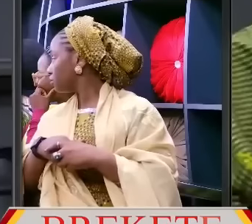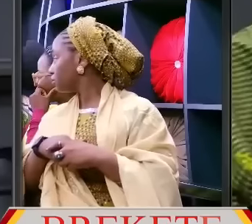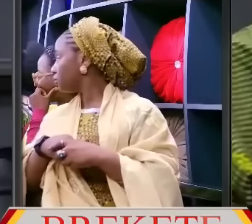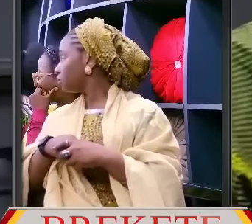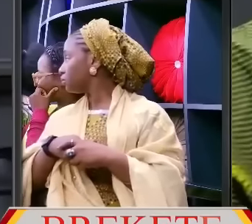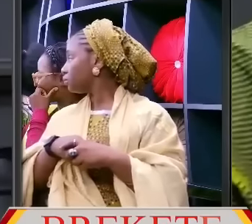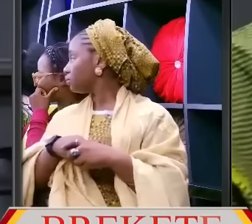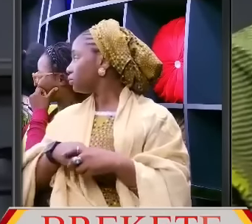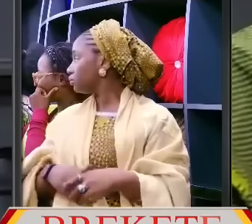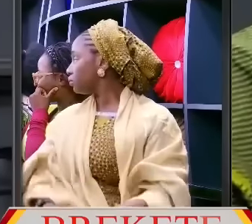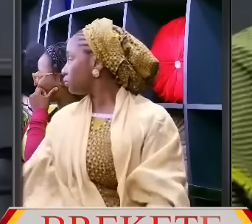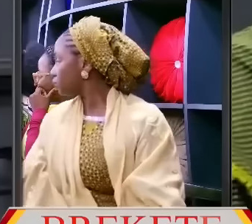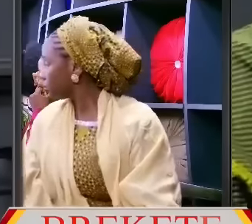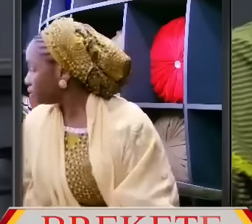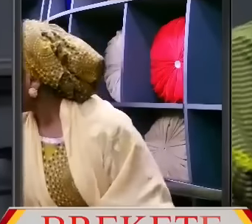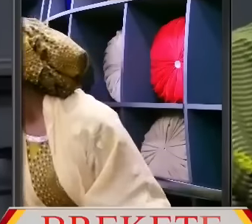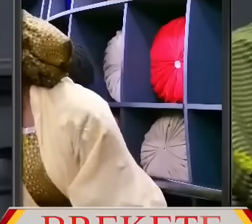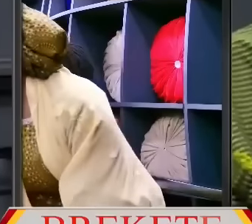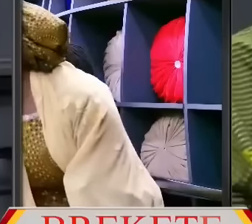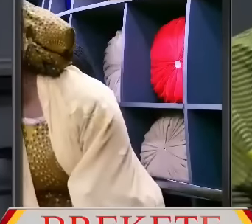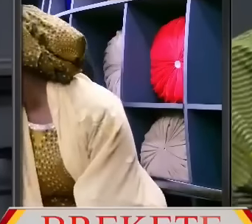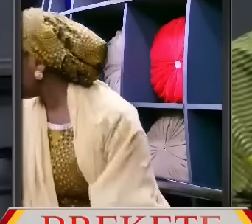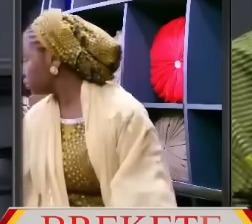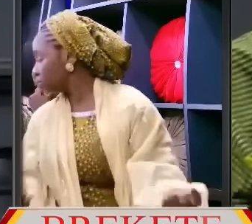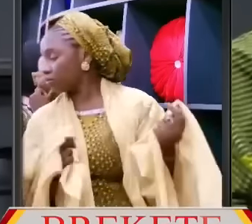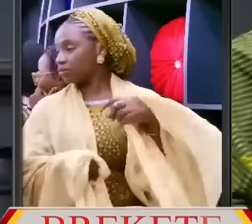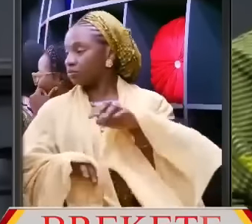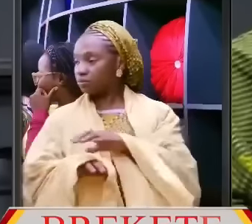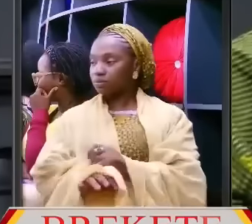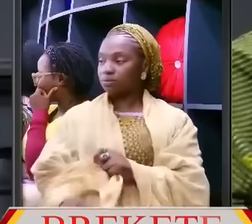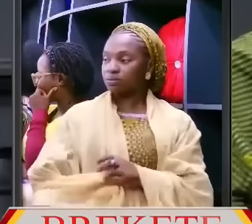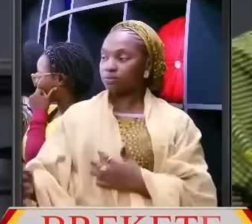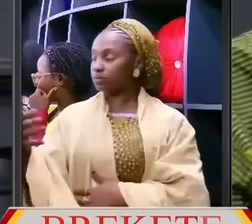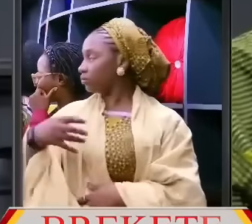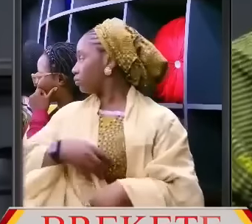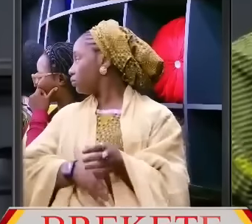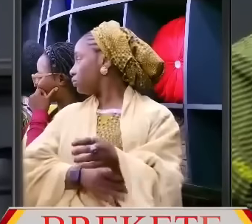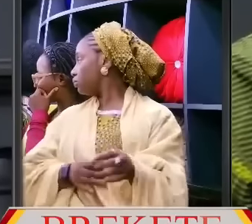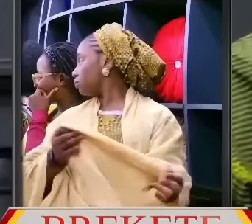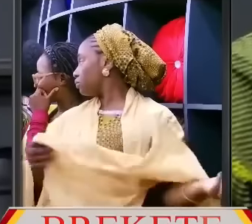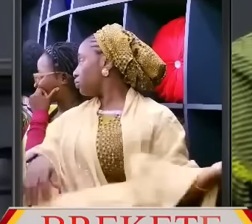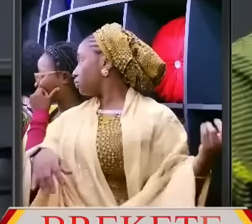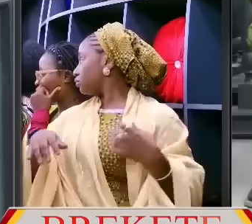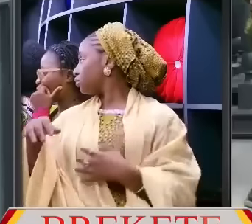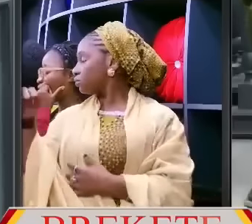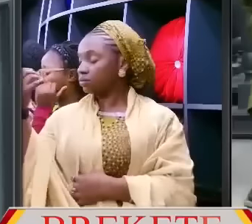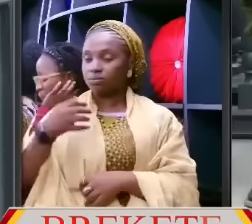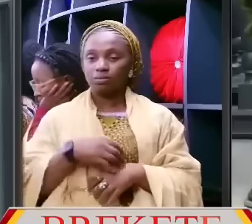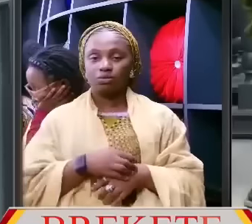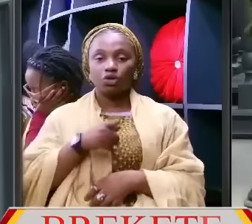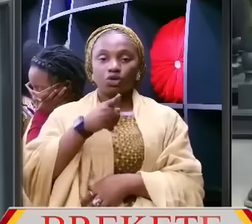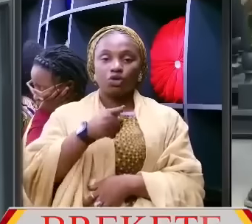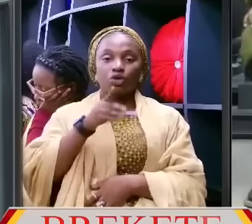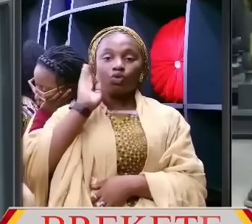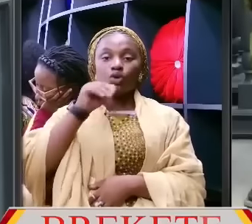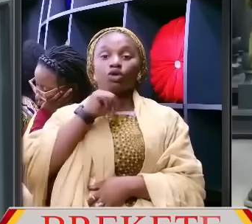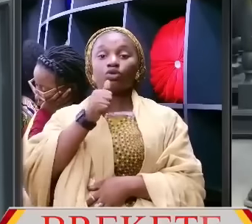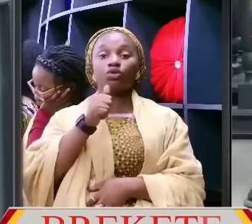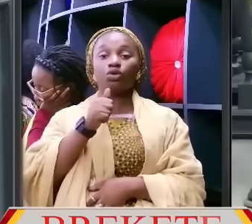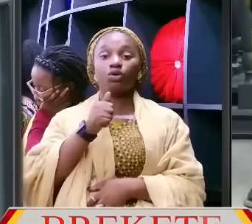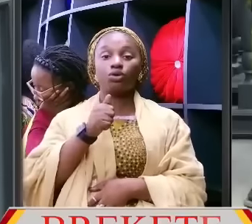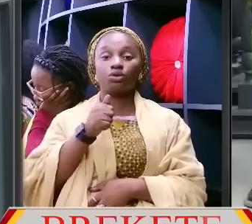own here. In my own house. Now, translation. If not be translation, you for no enter here. That's why I say permission. You are not going to say anything